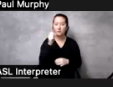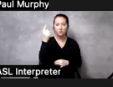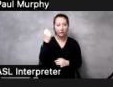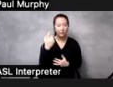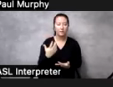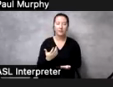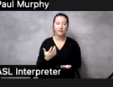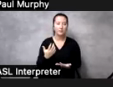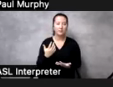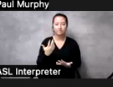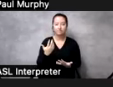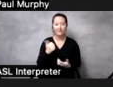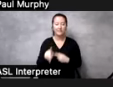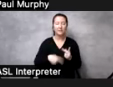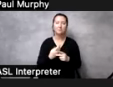or